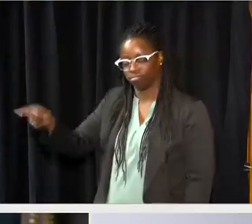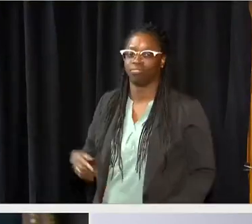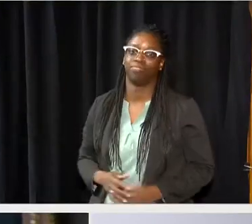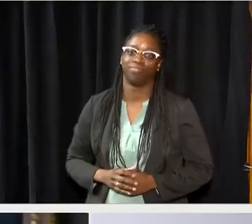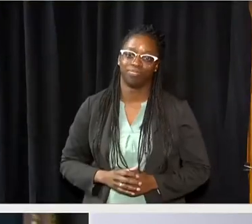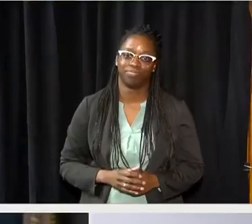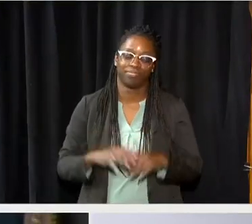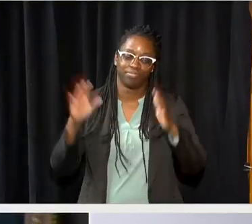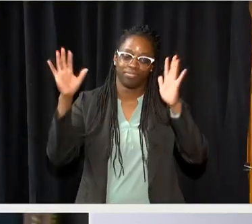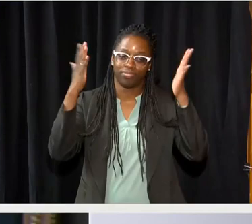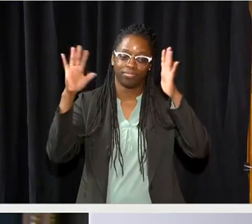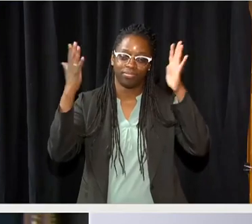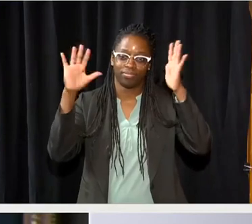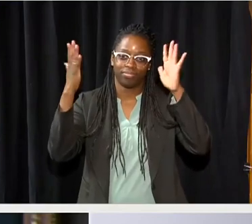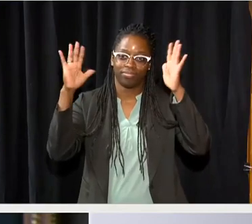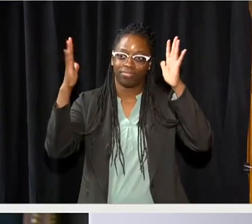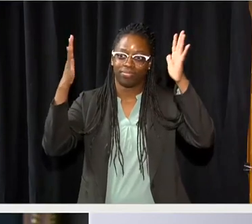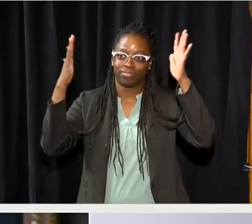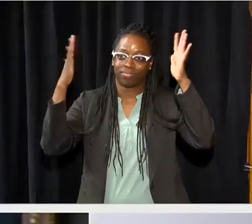Let me tell you something.